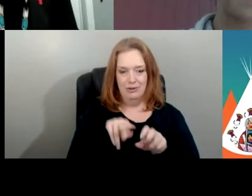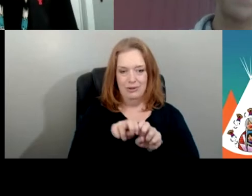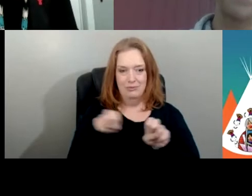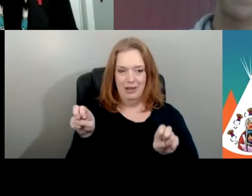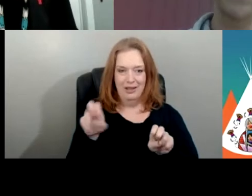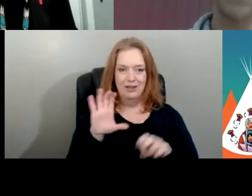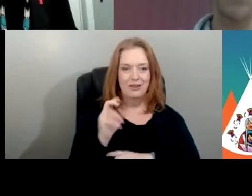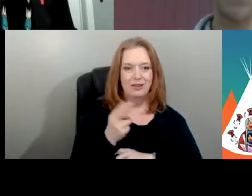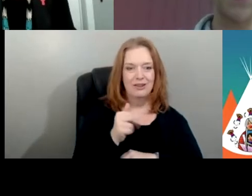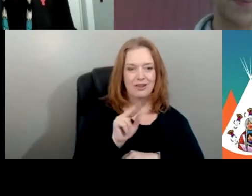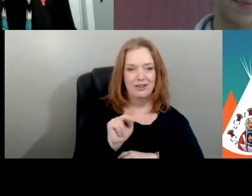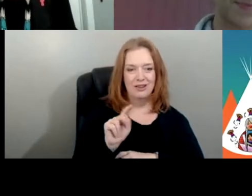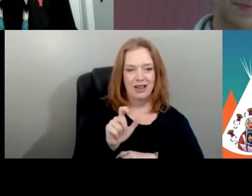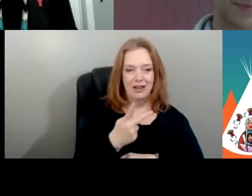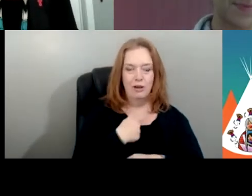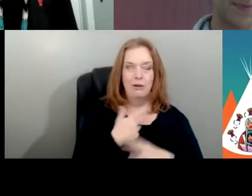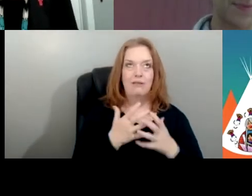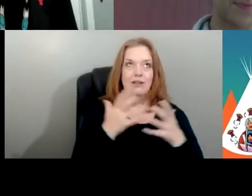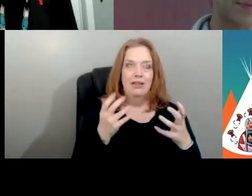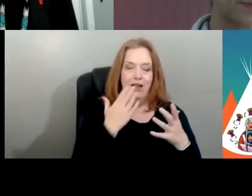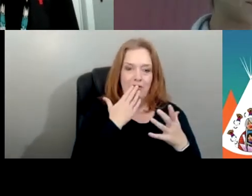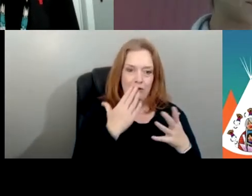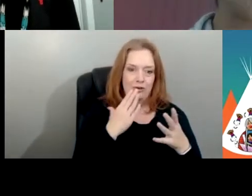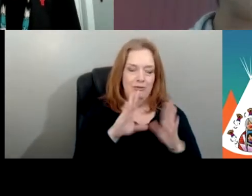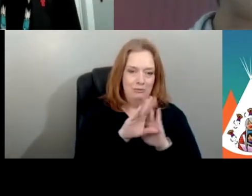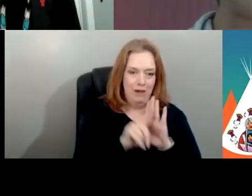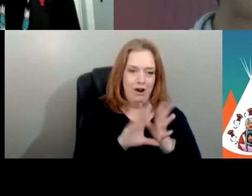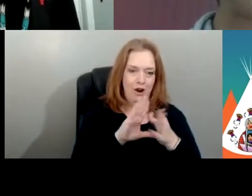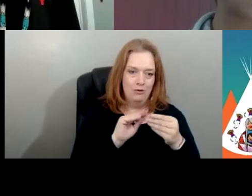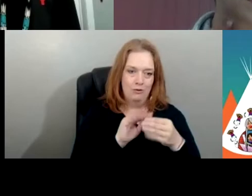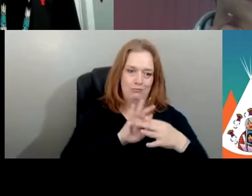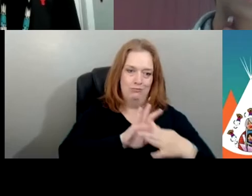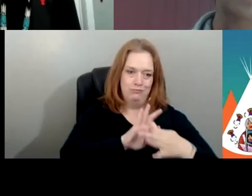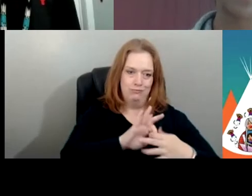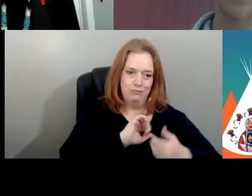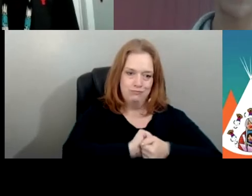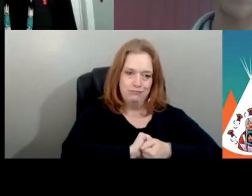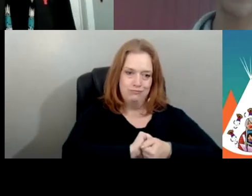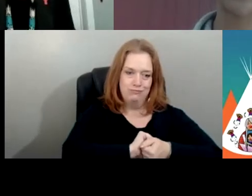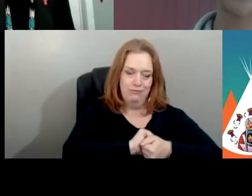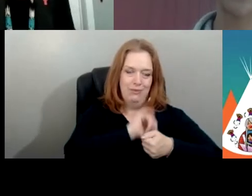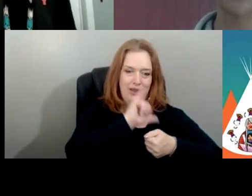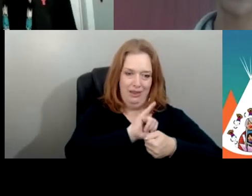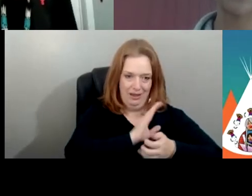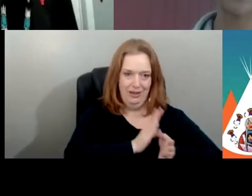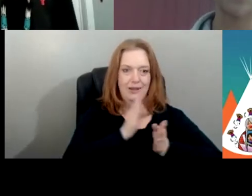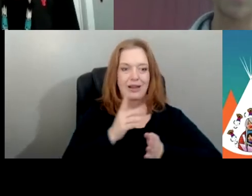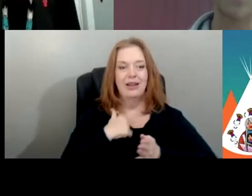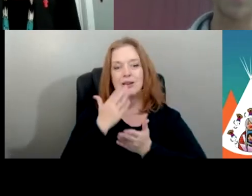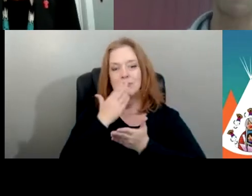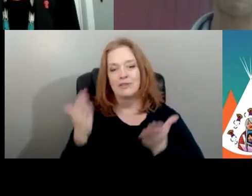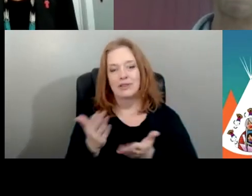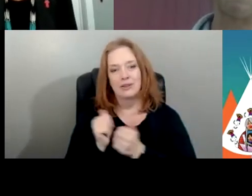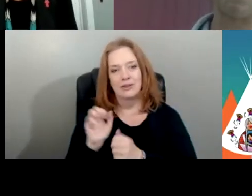stories together and some healing space together. So I feel very close to her in the work, and I'm really grateful to be here with Ernie, because